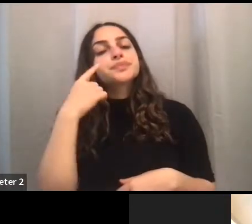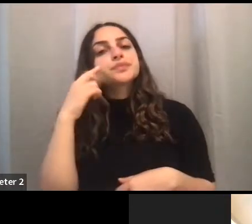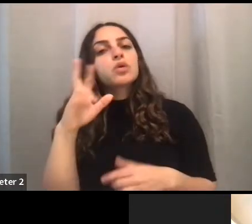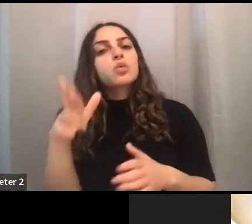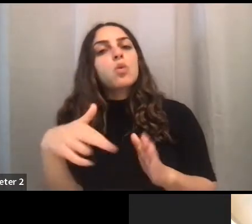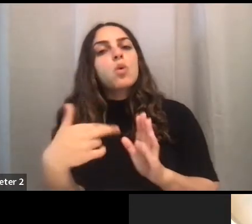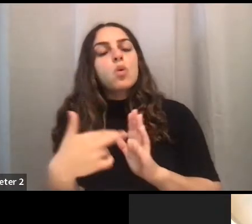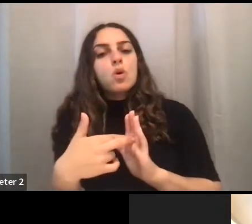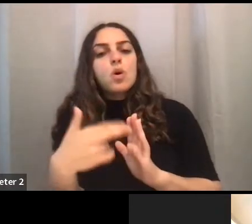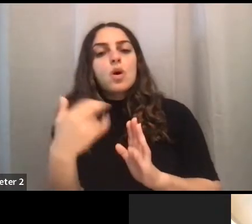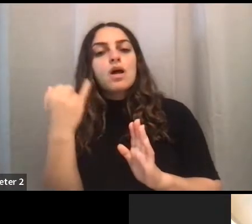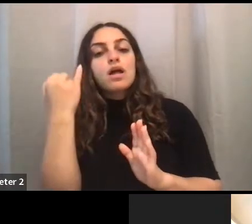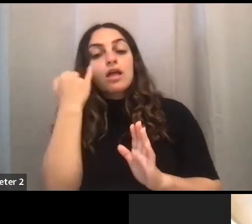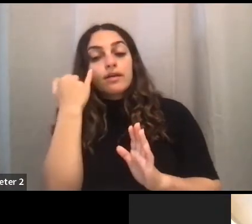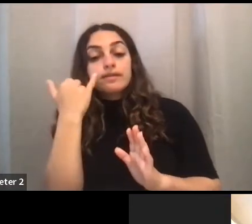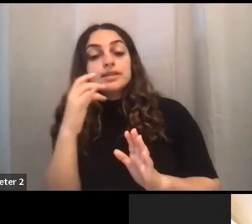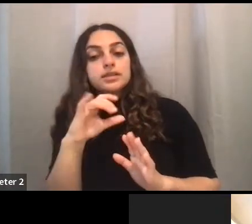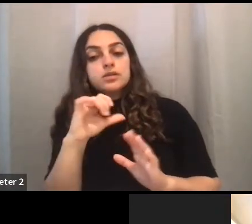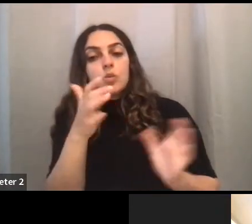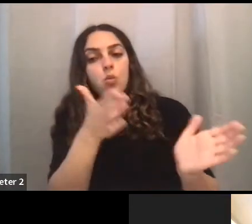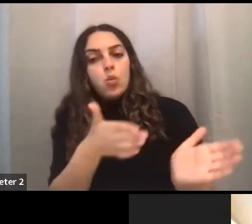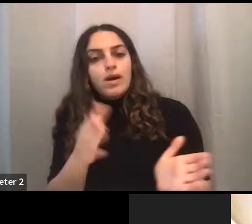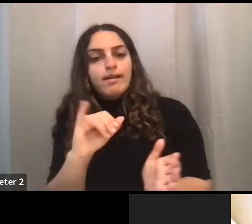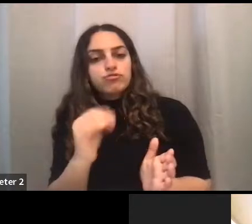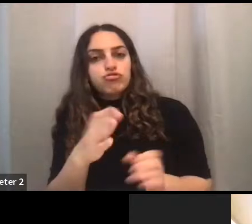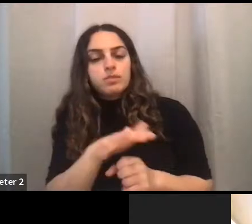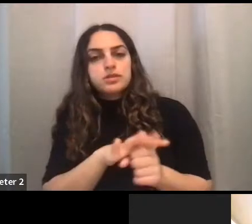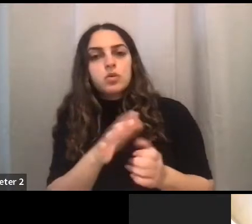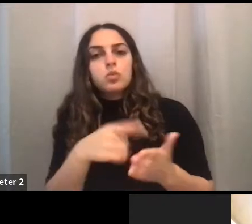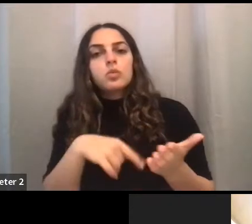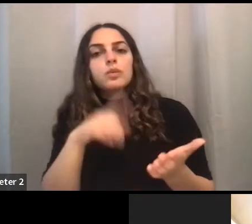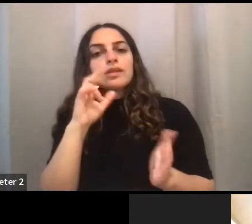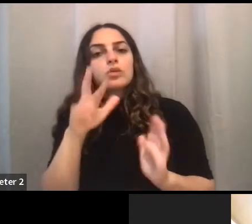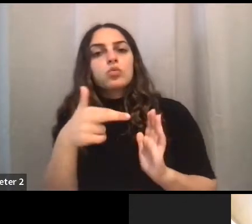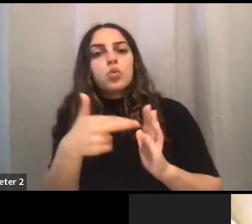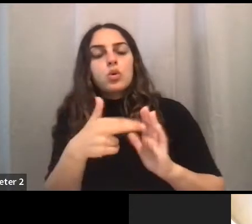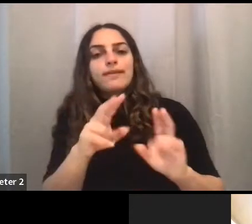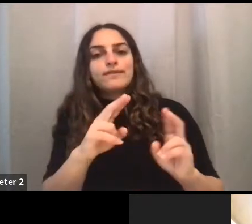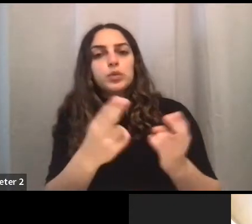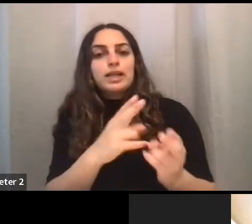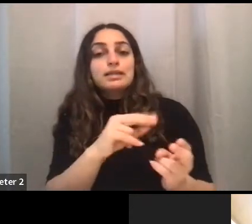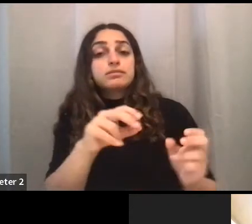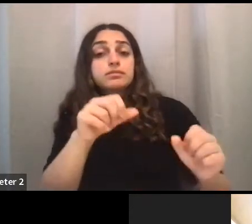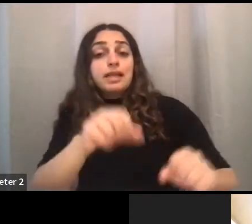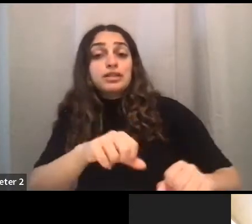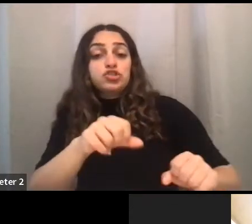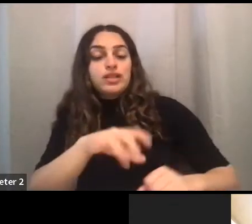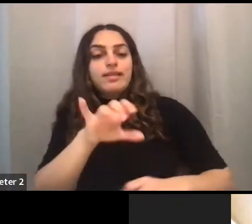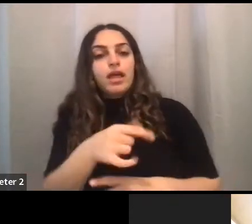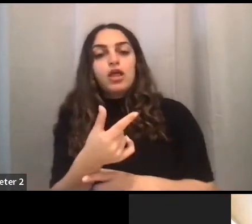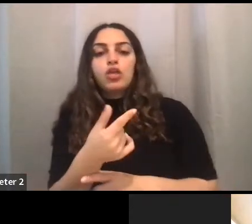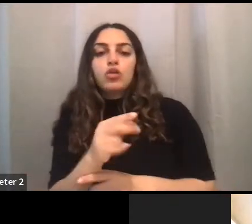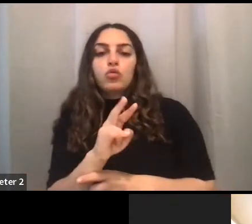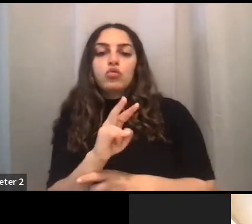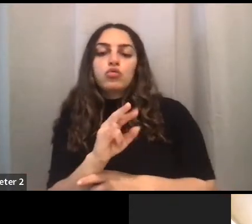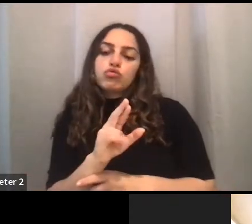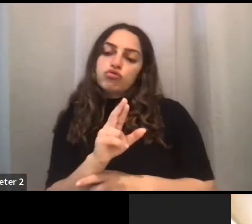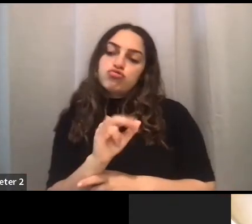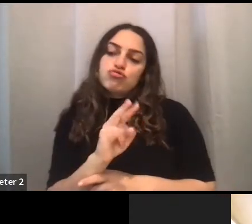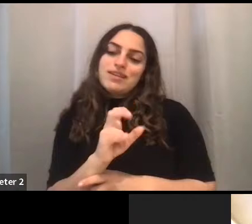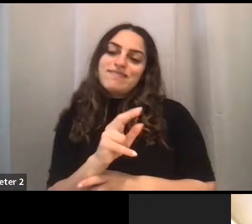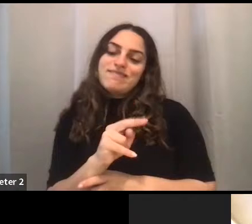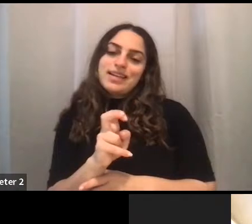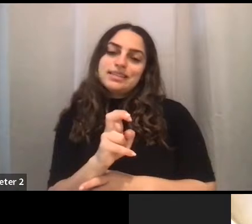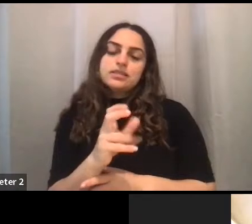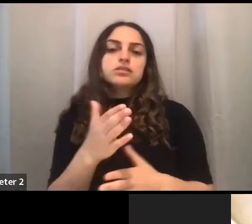organized job site what do you think the role of unions and potentially the grievance process could be to help